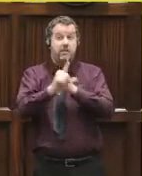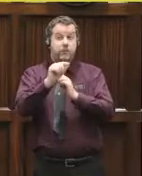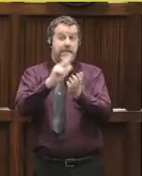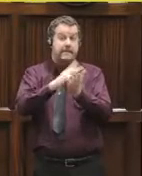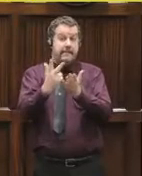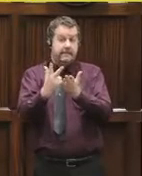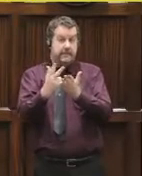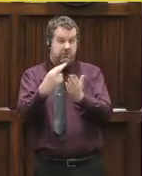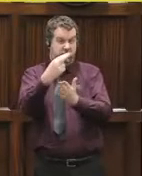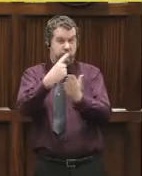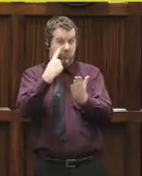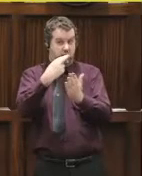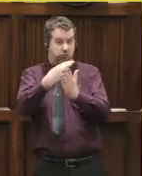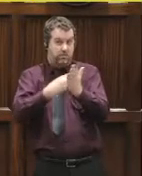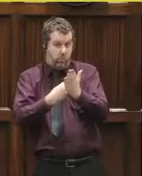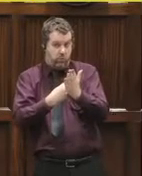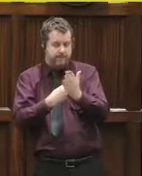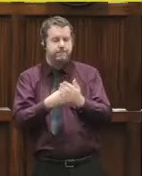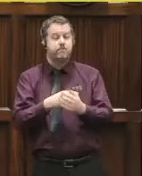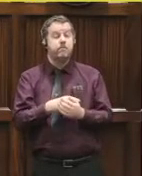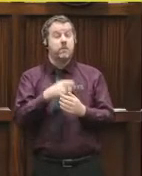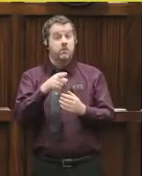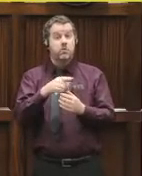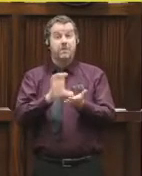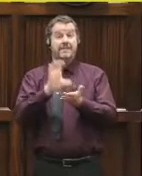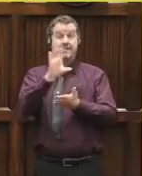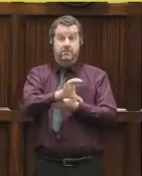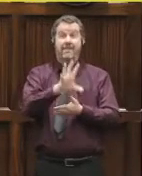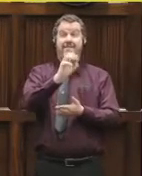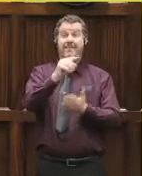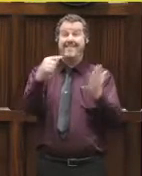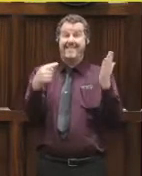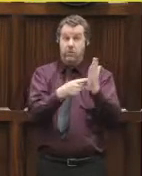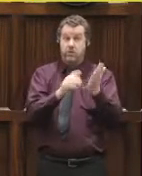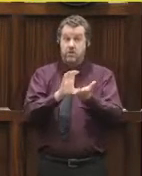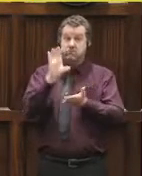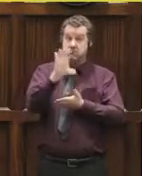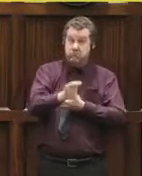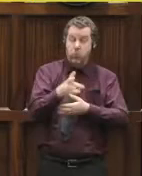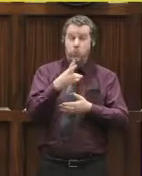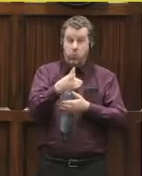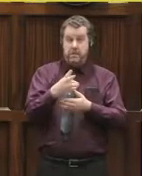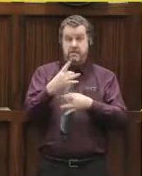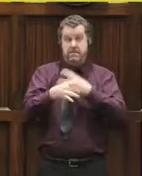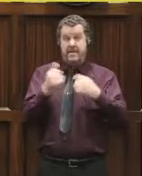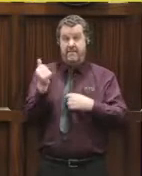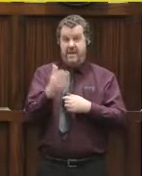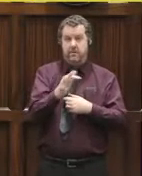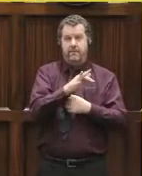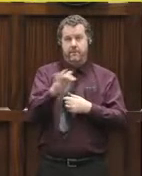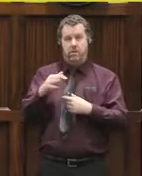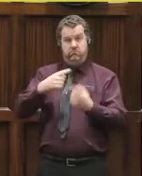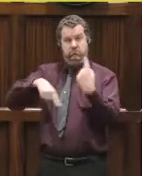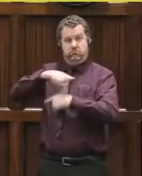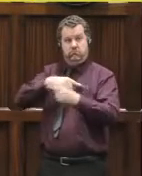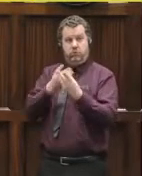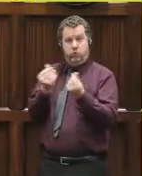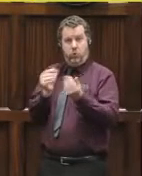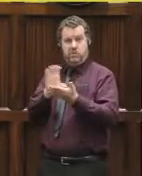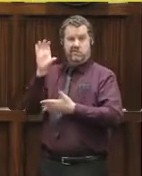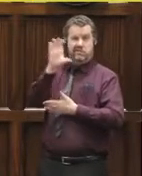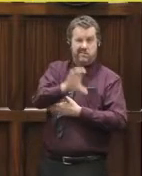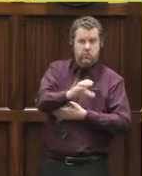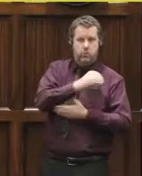and to this end, a sum of 50,000 may be made available from within existing resources to meet